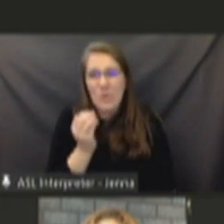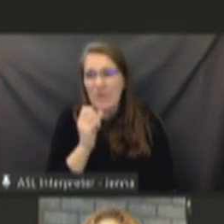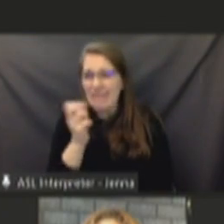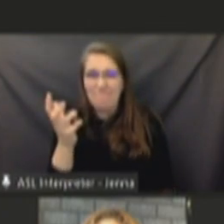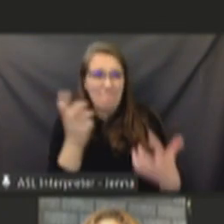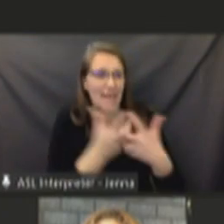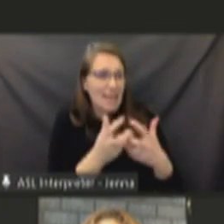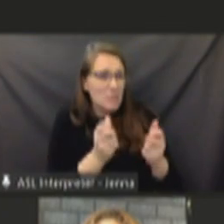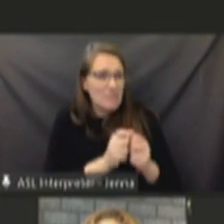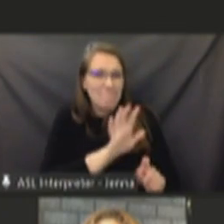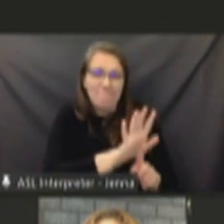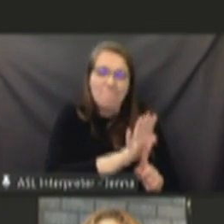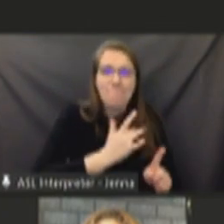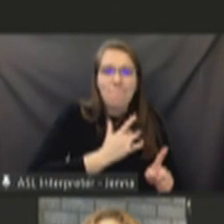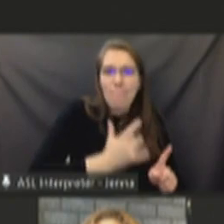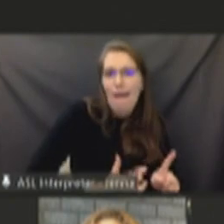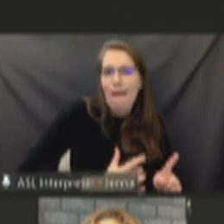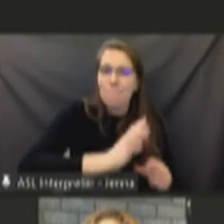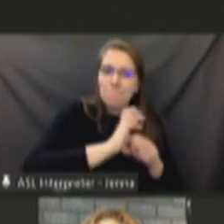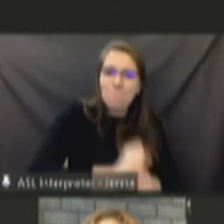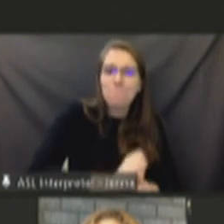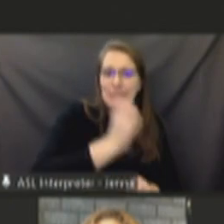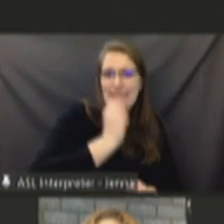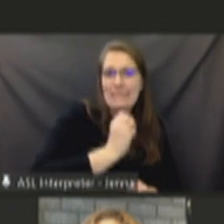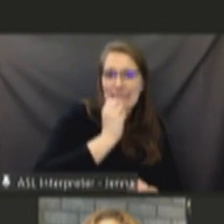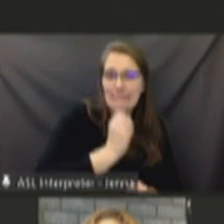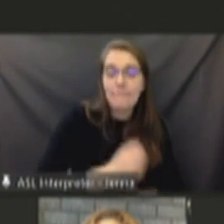So what we did was we brought